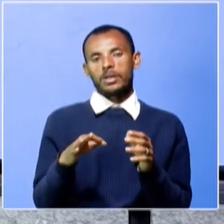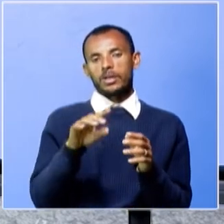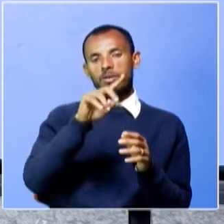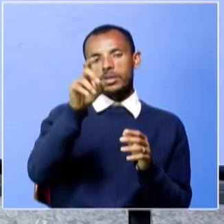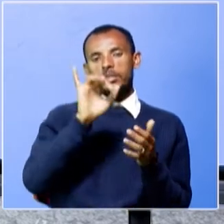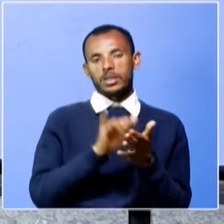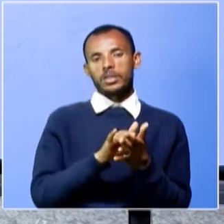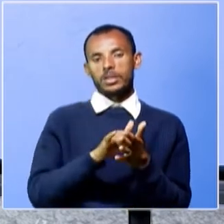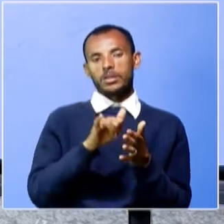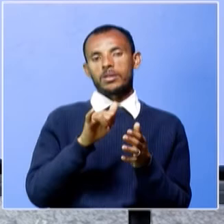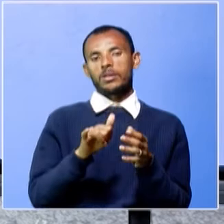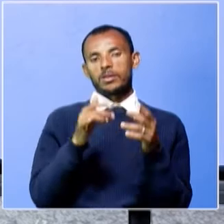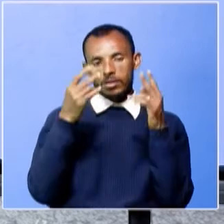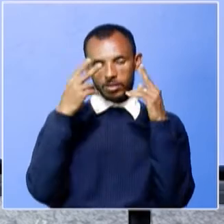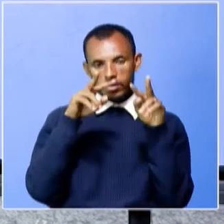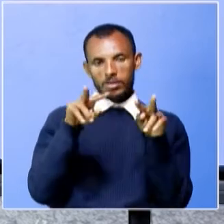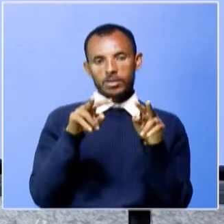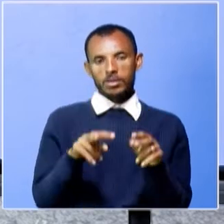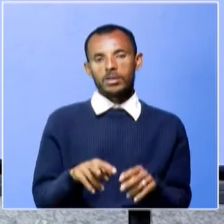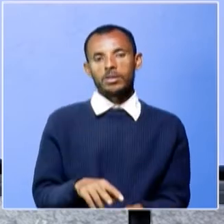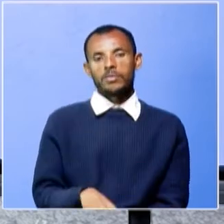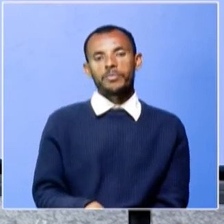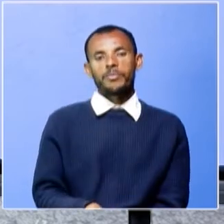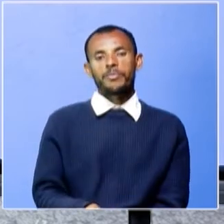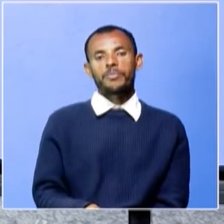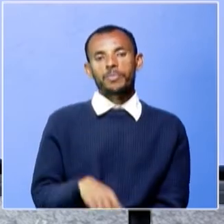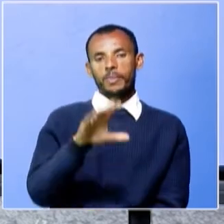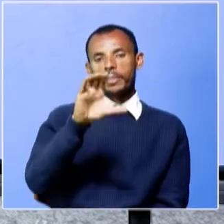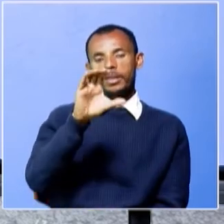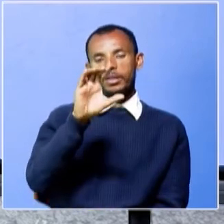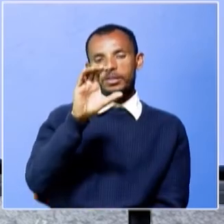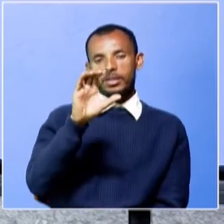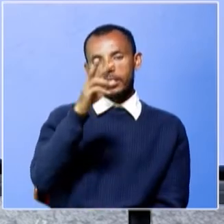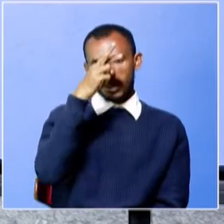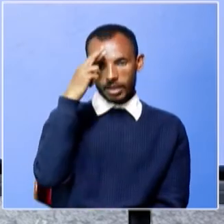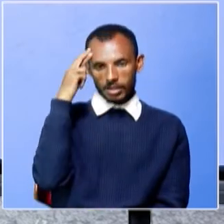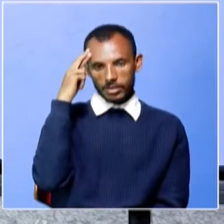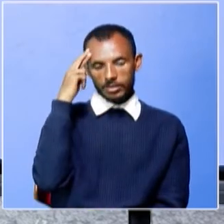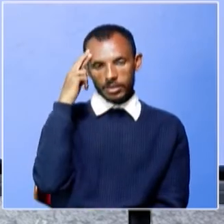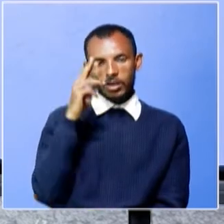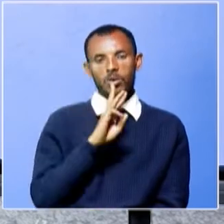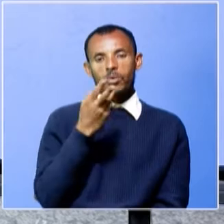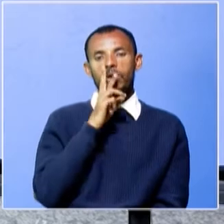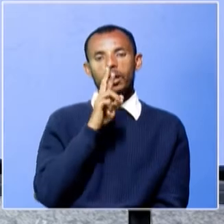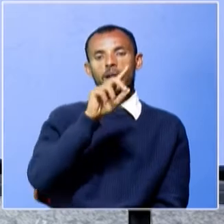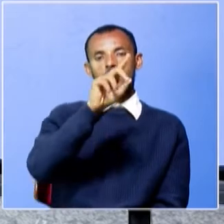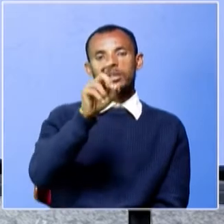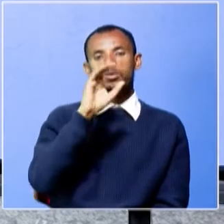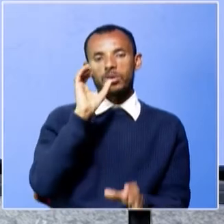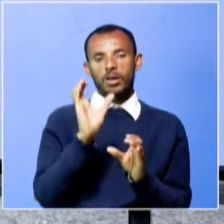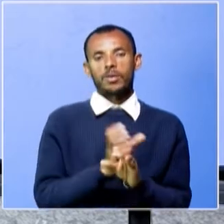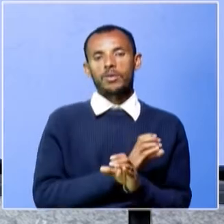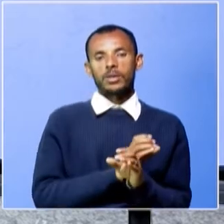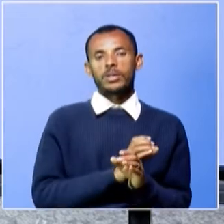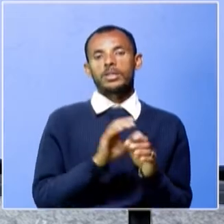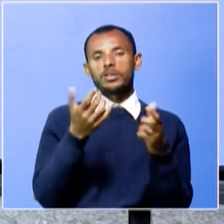question that requires attention. Look, in C case, we are asked to calculate